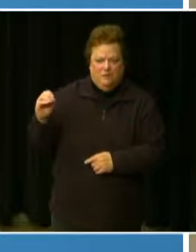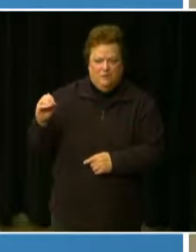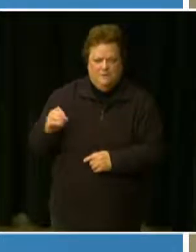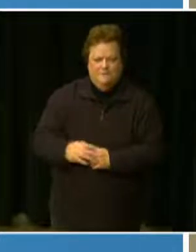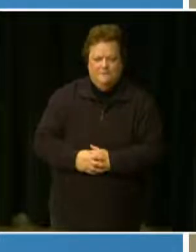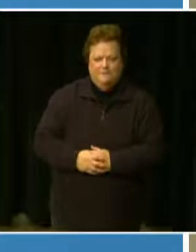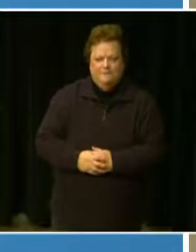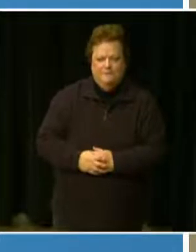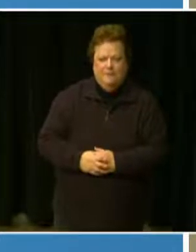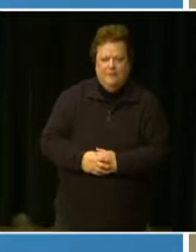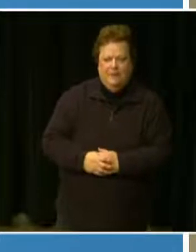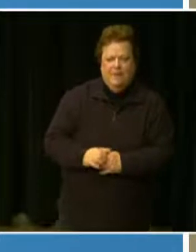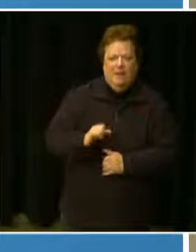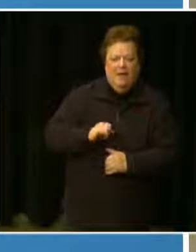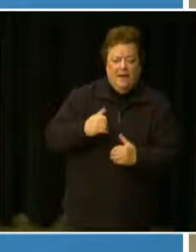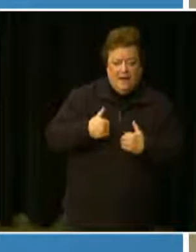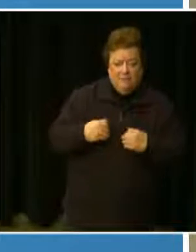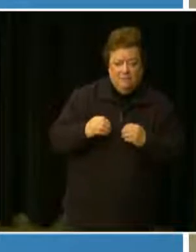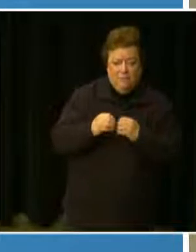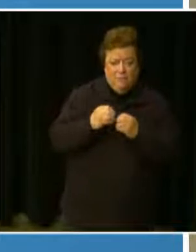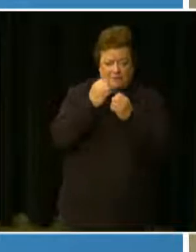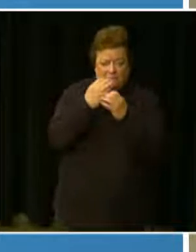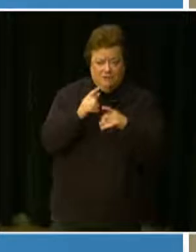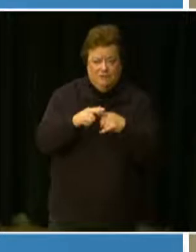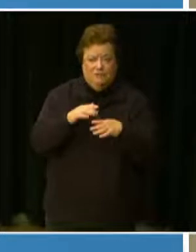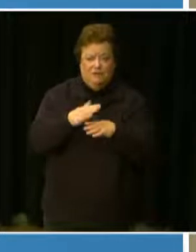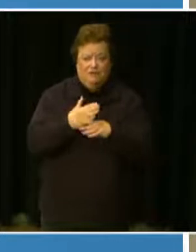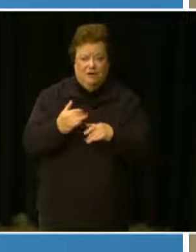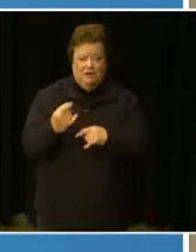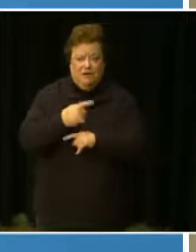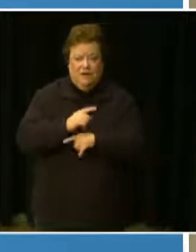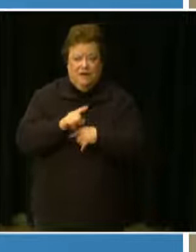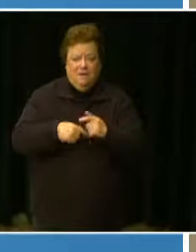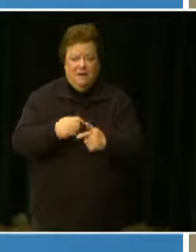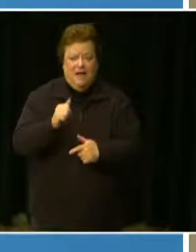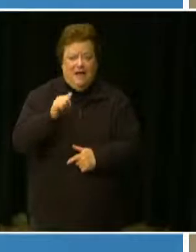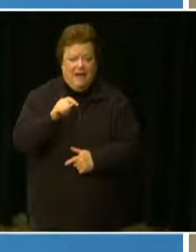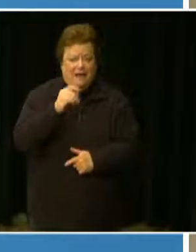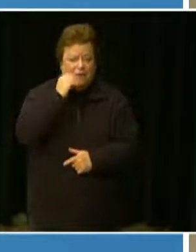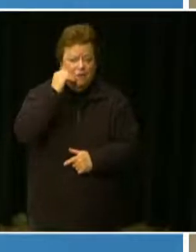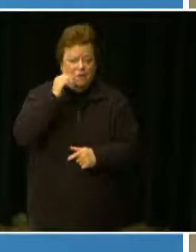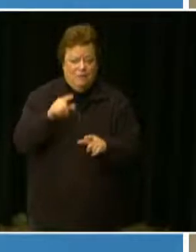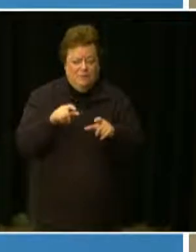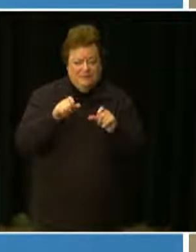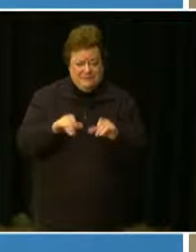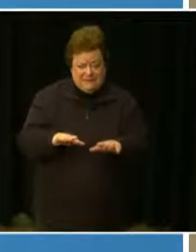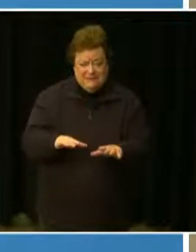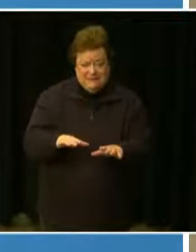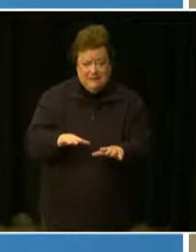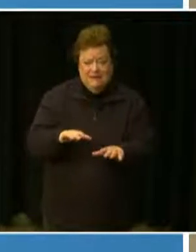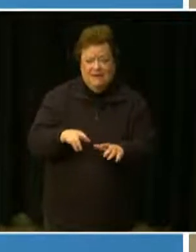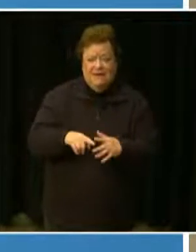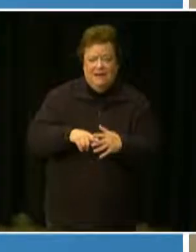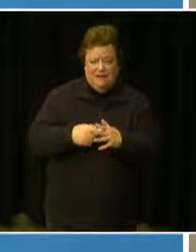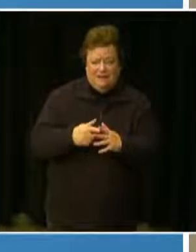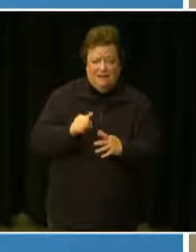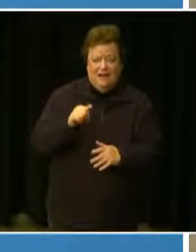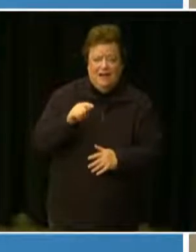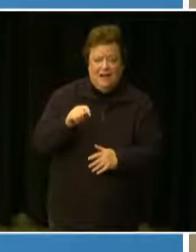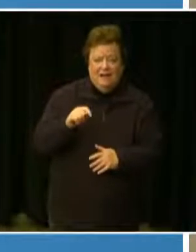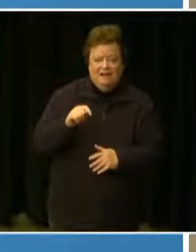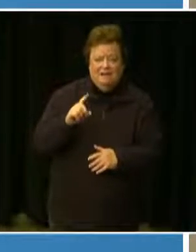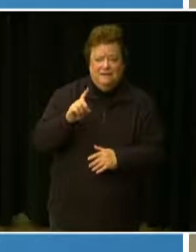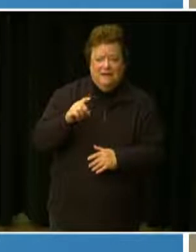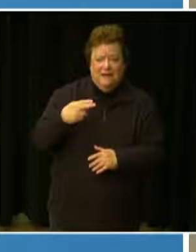402-441-4200. I have more information to share today about the at-home testing initiative of the Nebraska Department of Health and